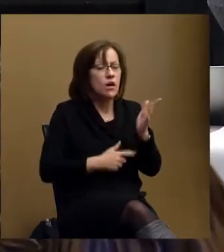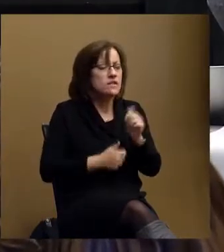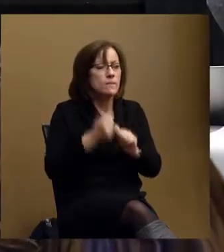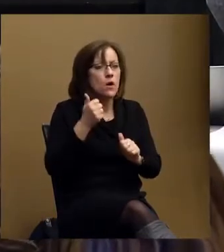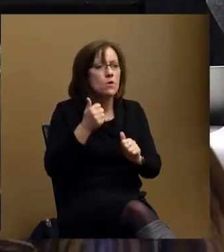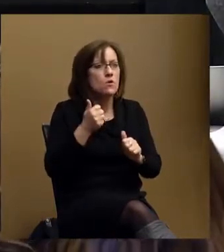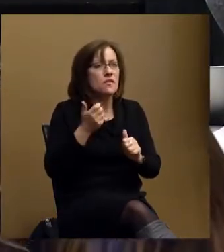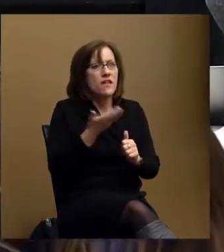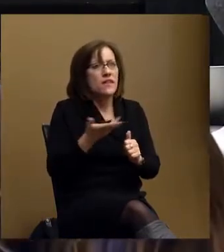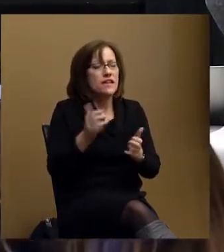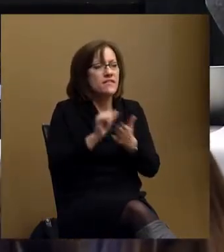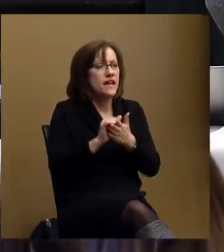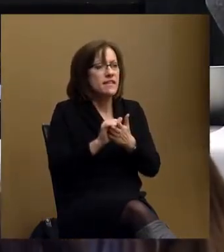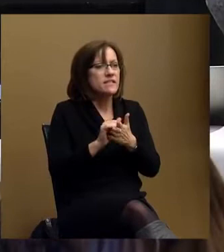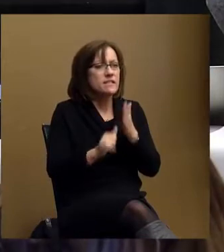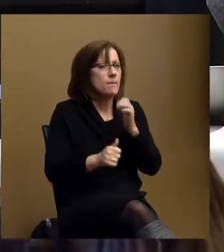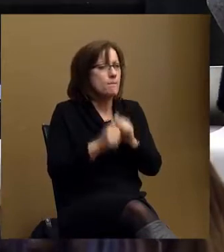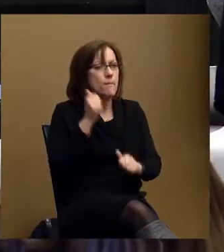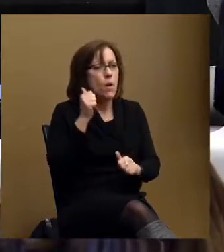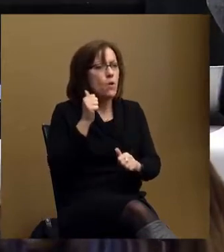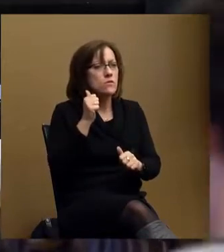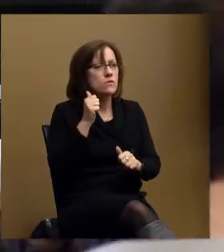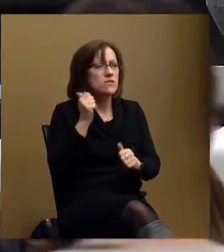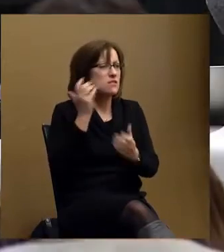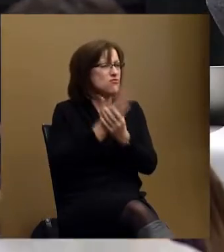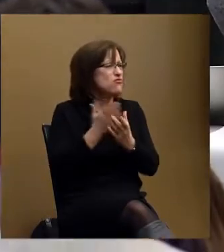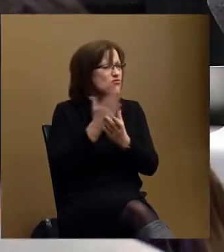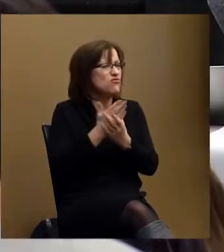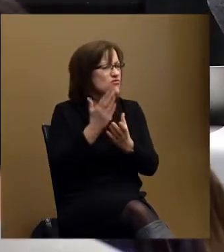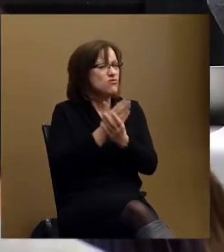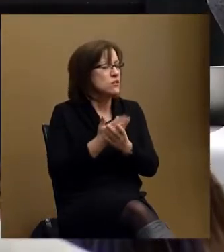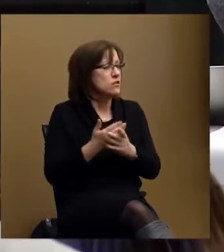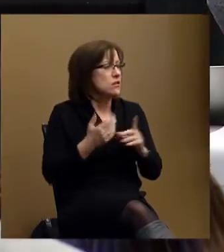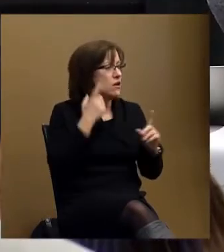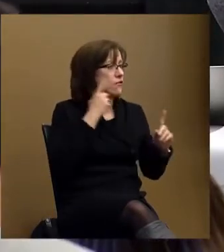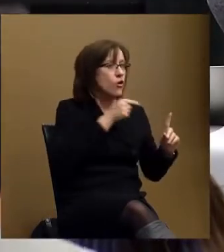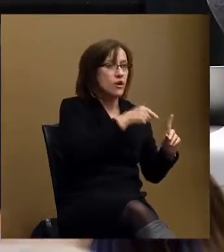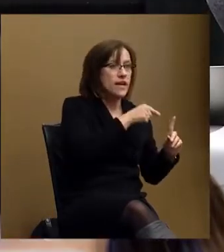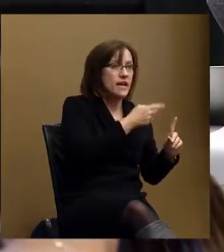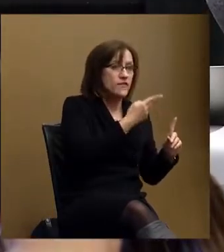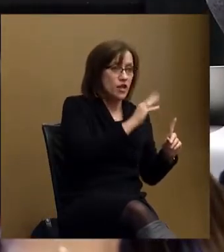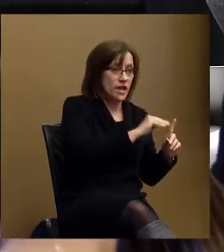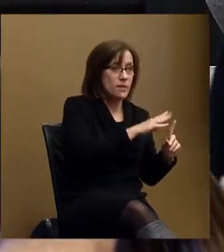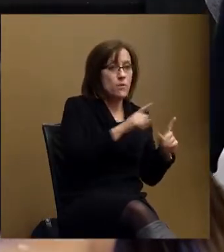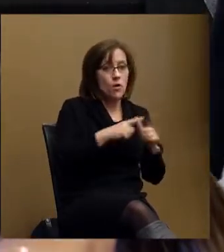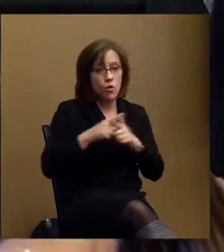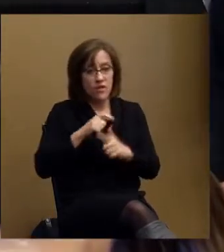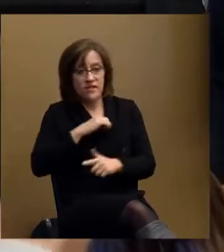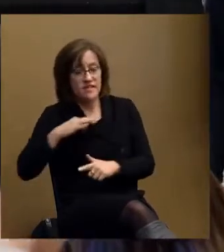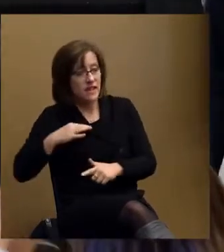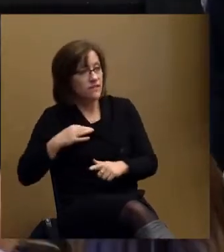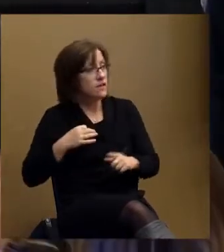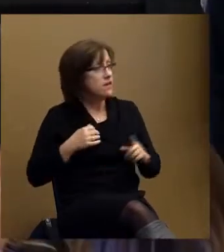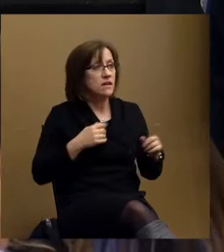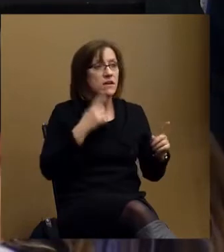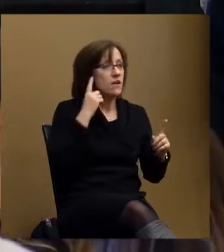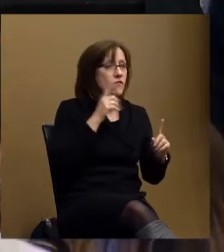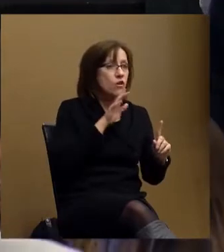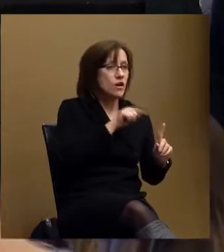the thing that's just the most interrupting? For him or for the class and the teacher? It's for his